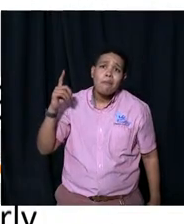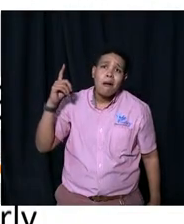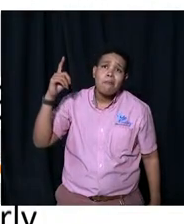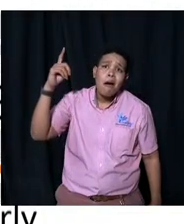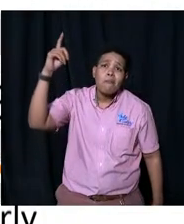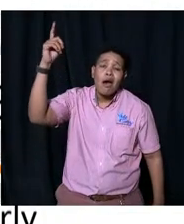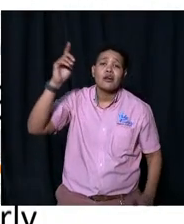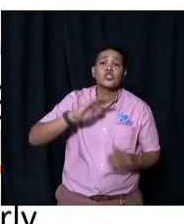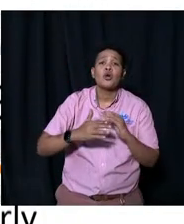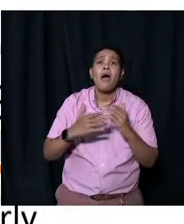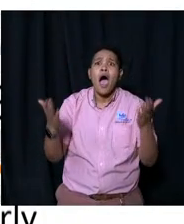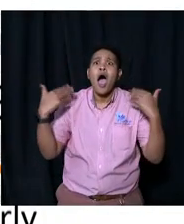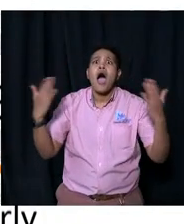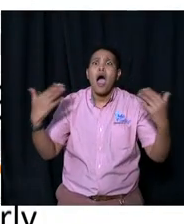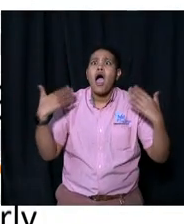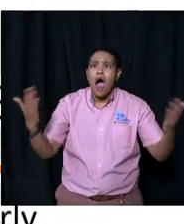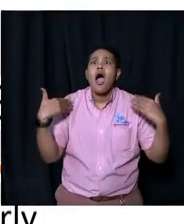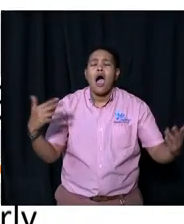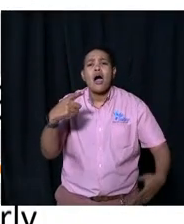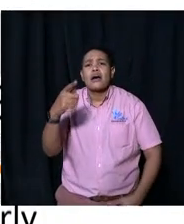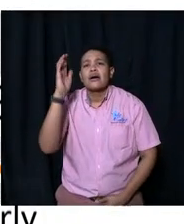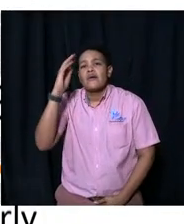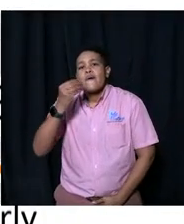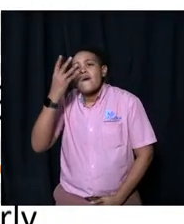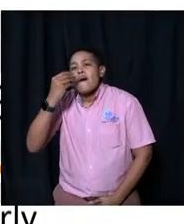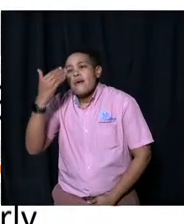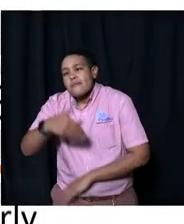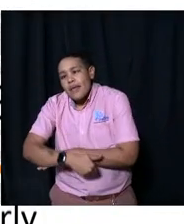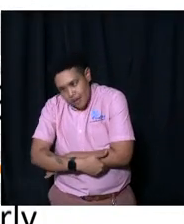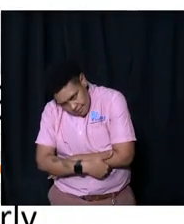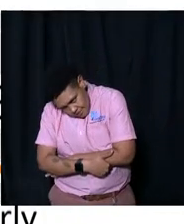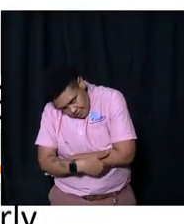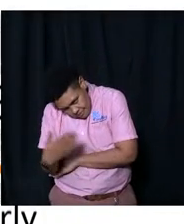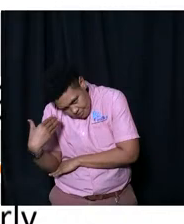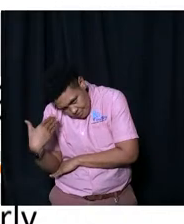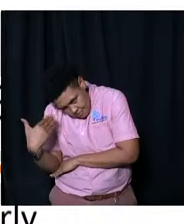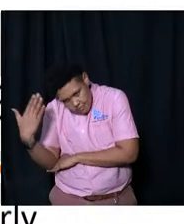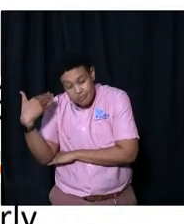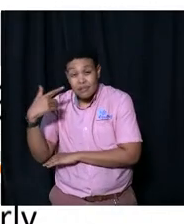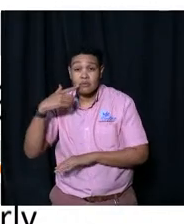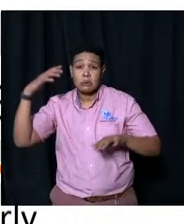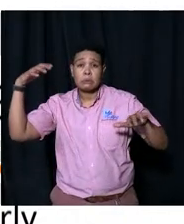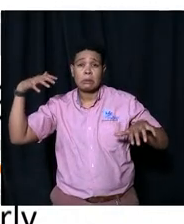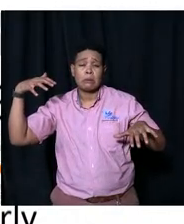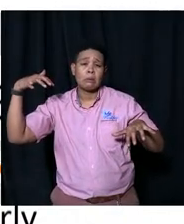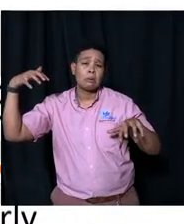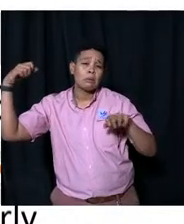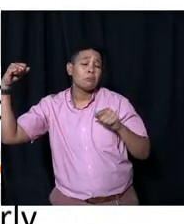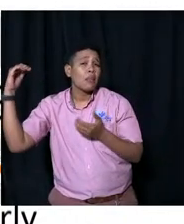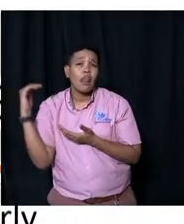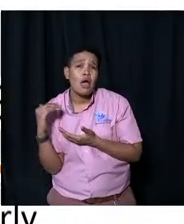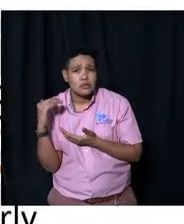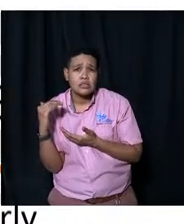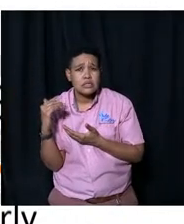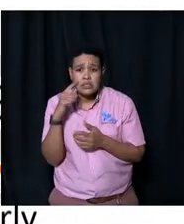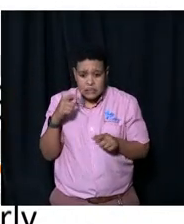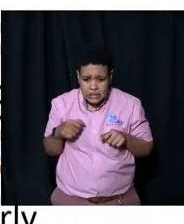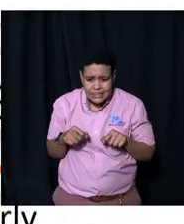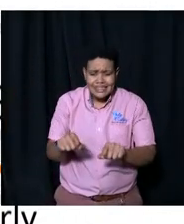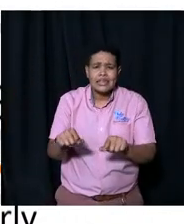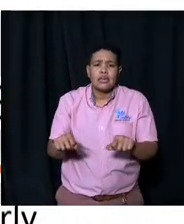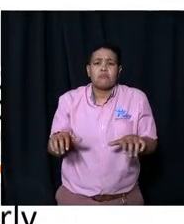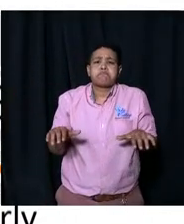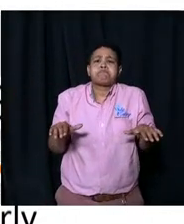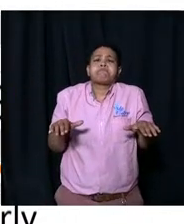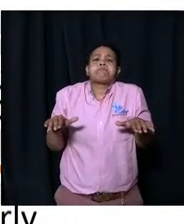get hotter faster and will have more warm days and nights. We'll see less rainfall. Sea levels will continue to